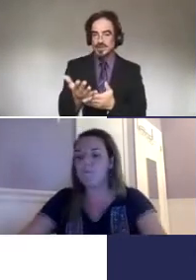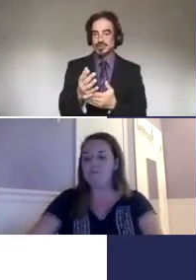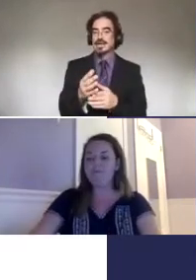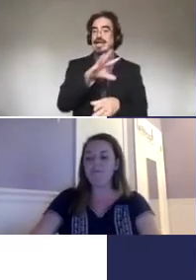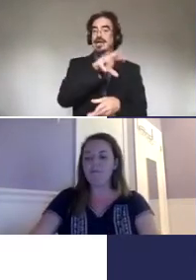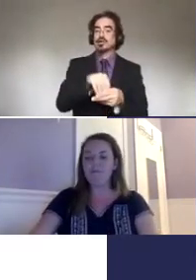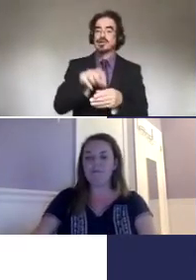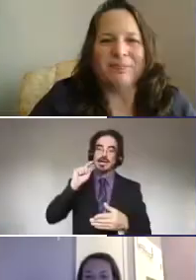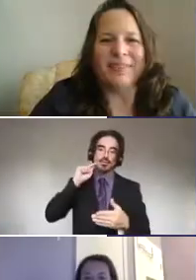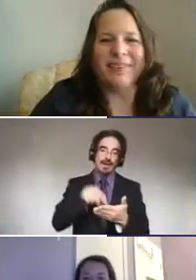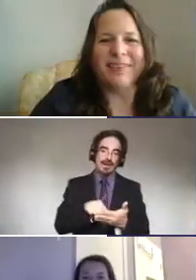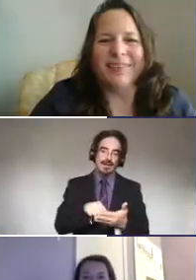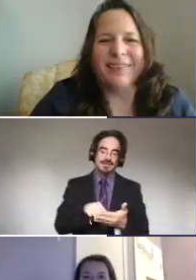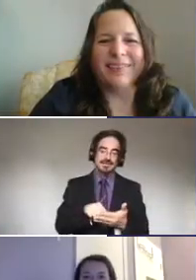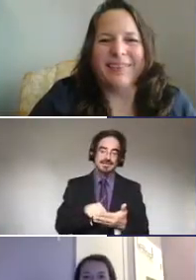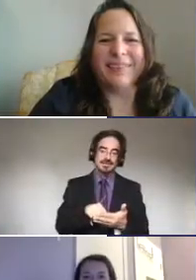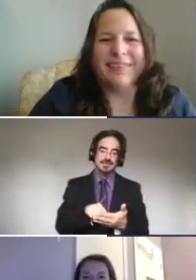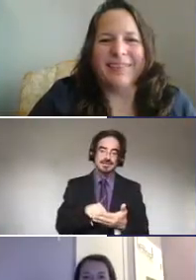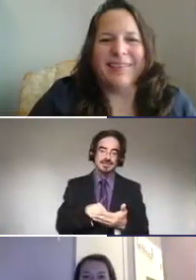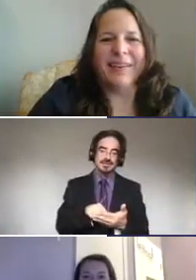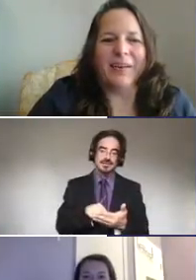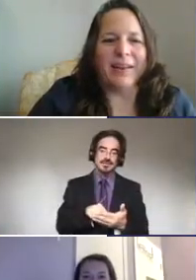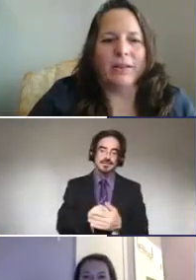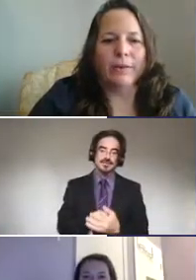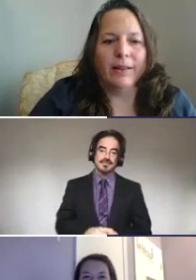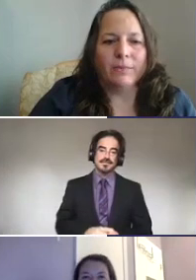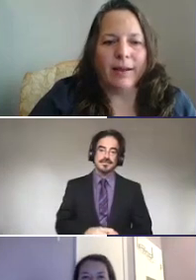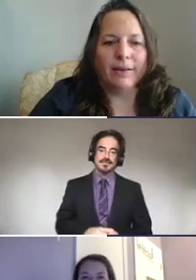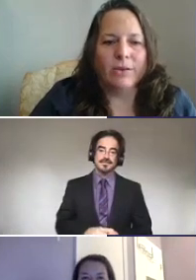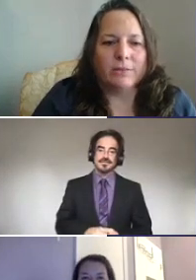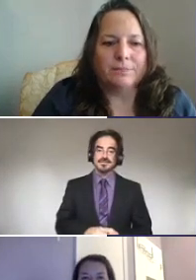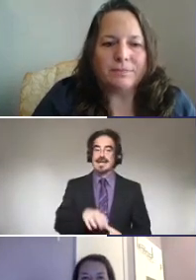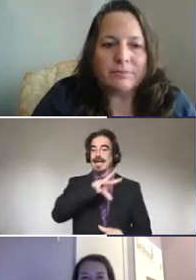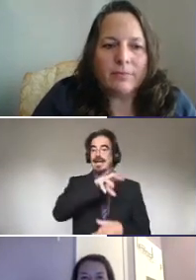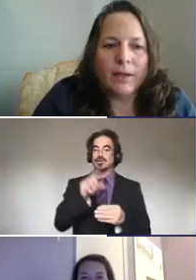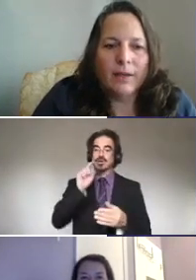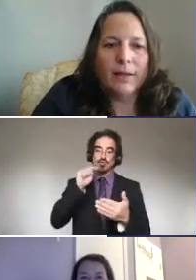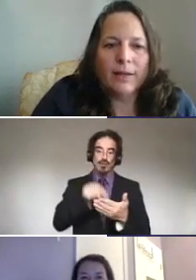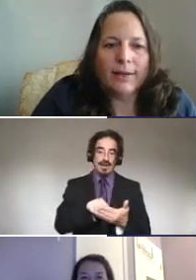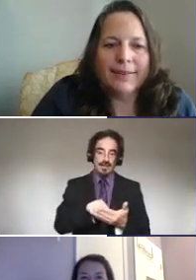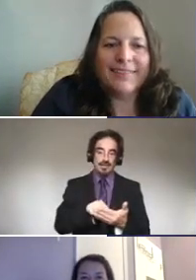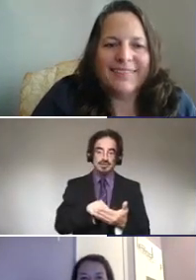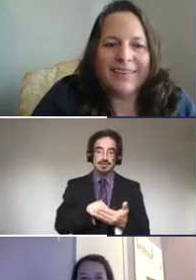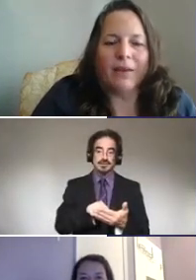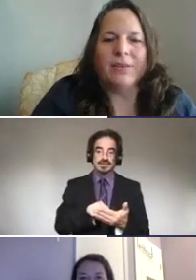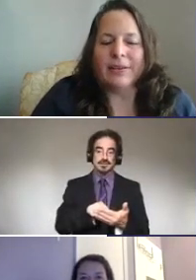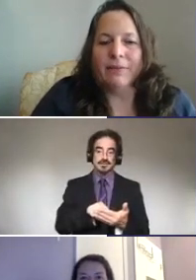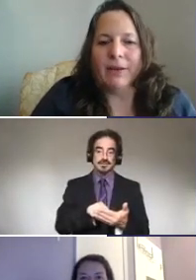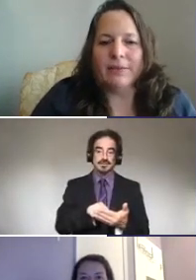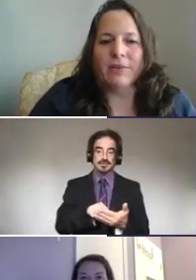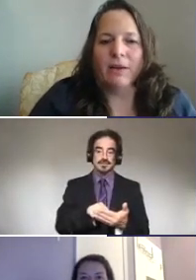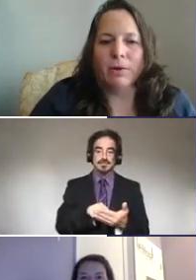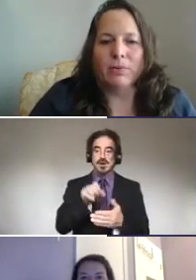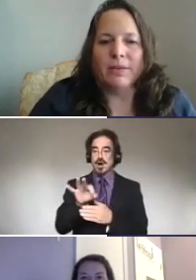of the